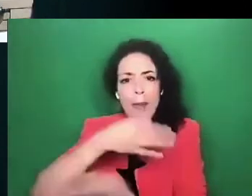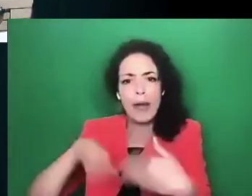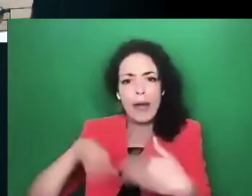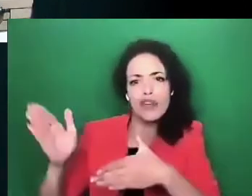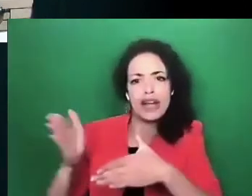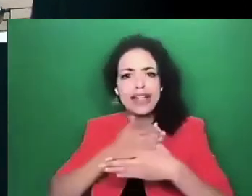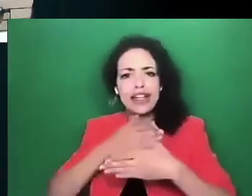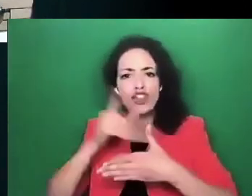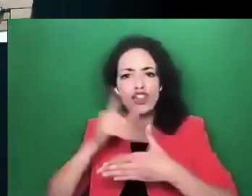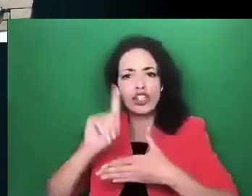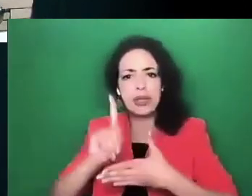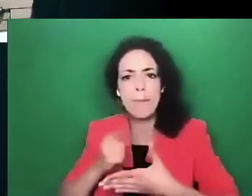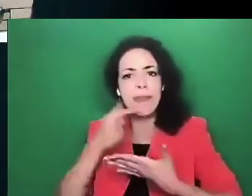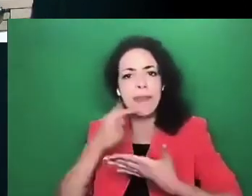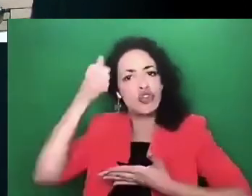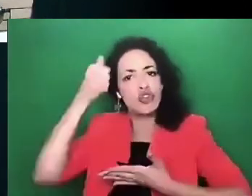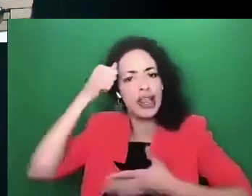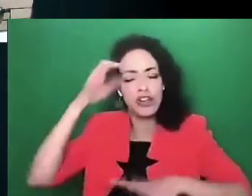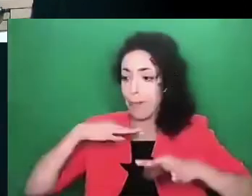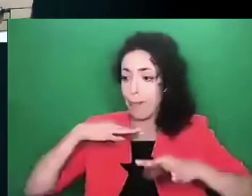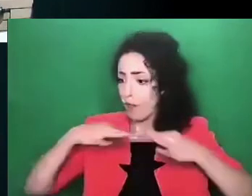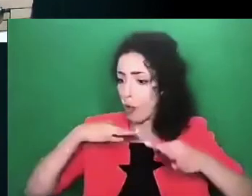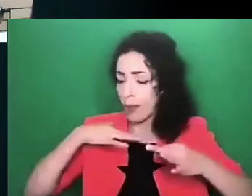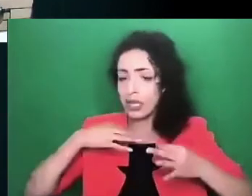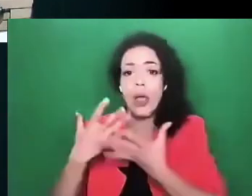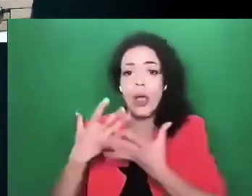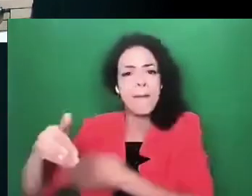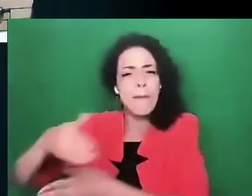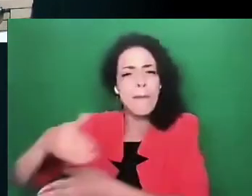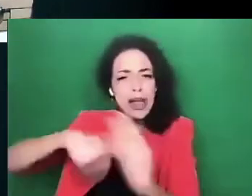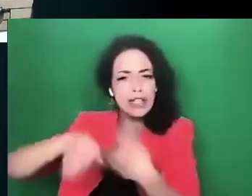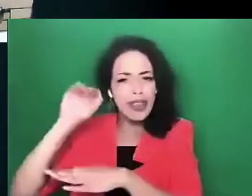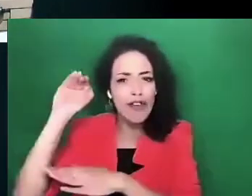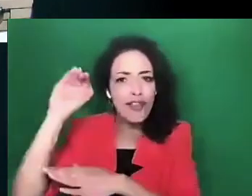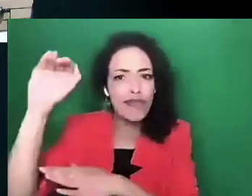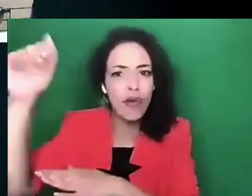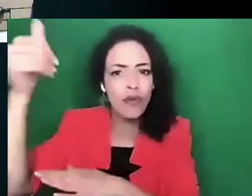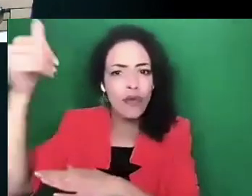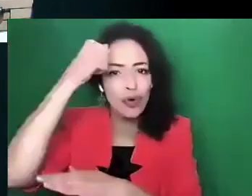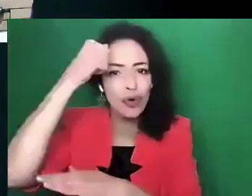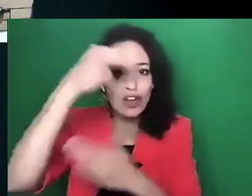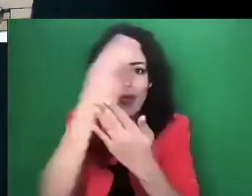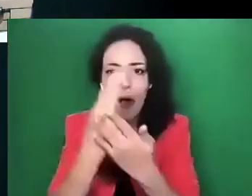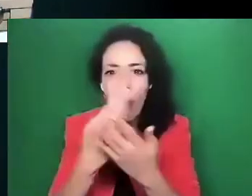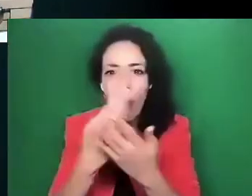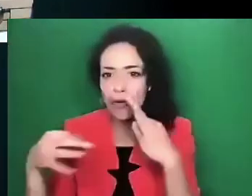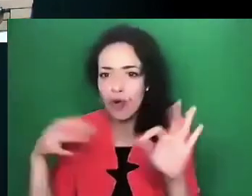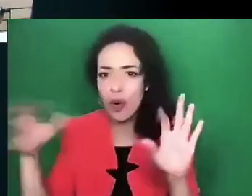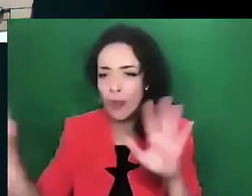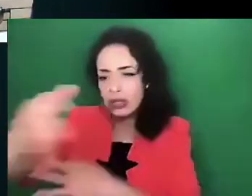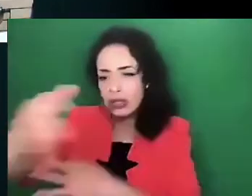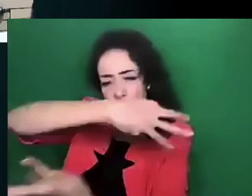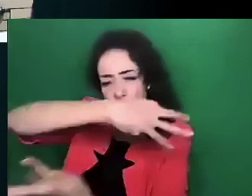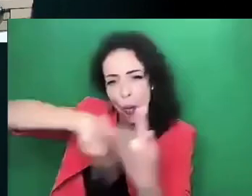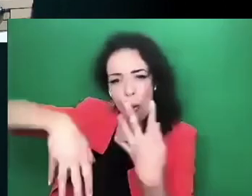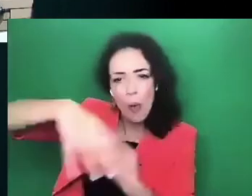together with foreign ones. And it was not something close to what we now look at, and when we think of like cultural